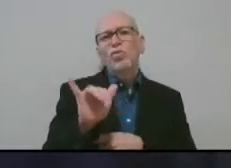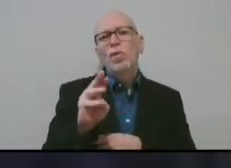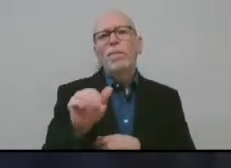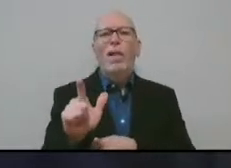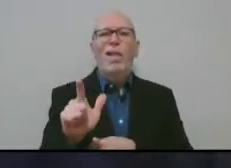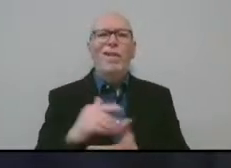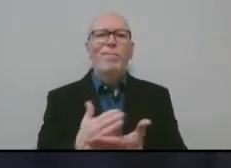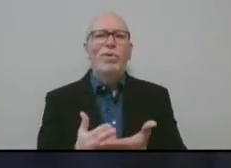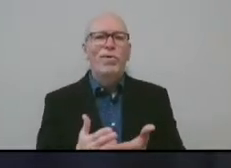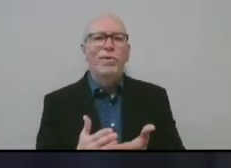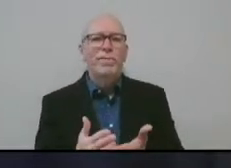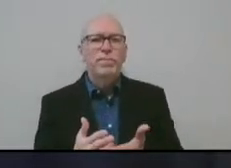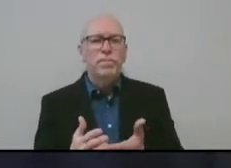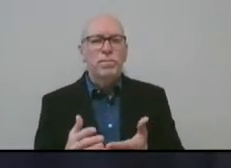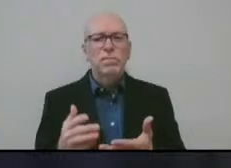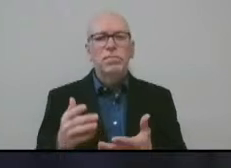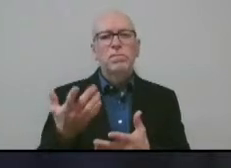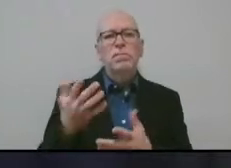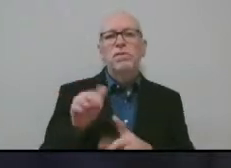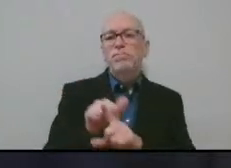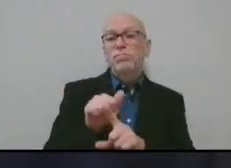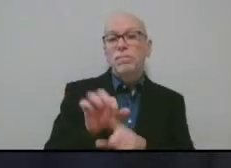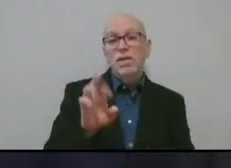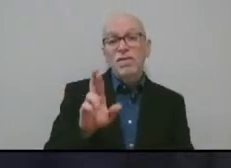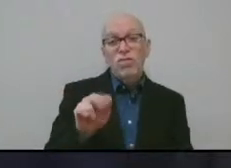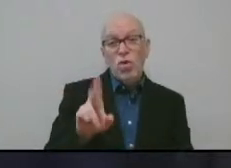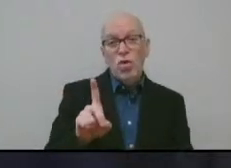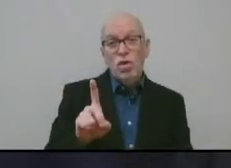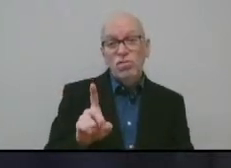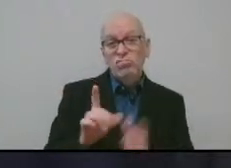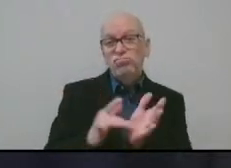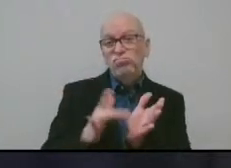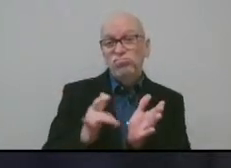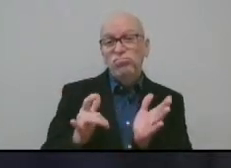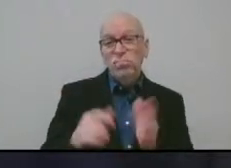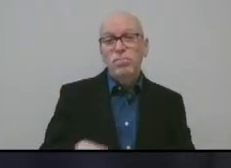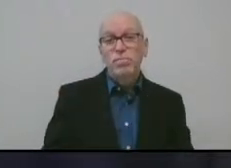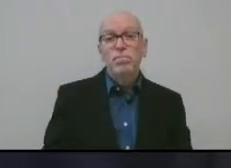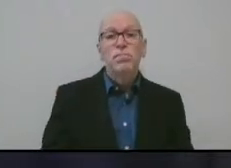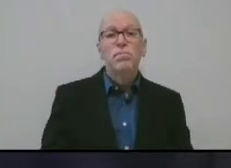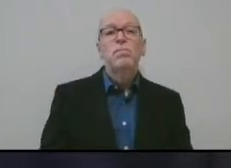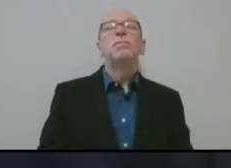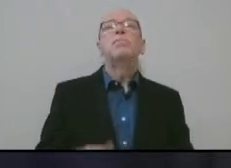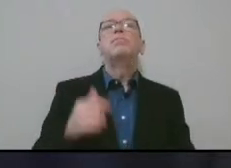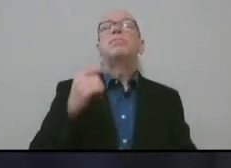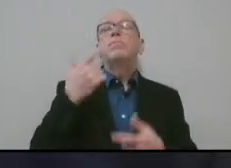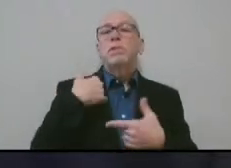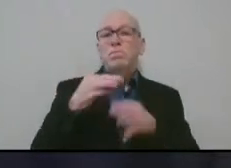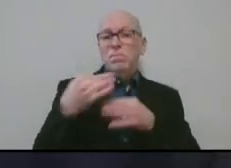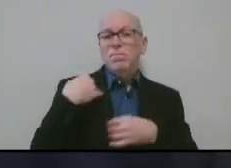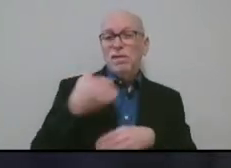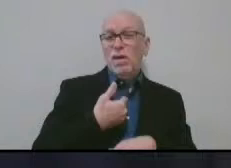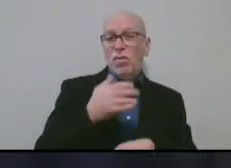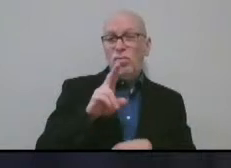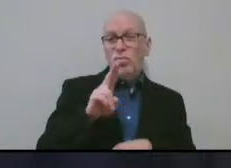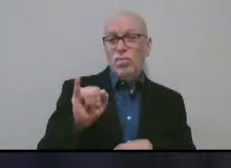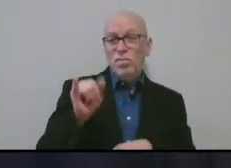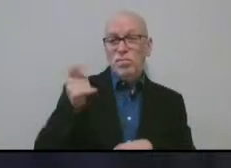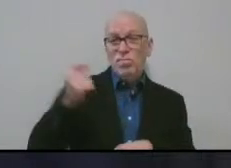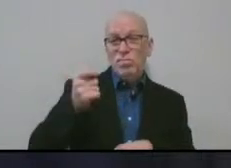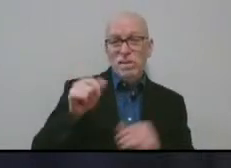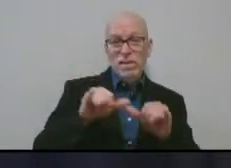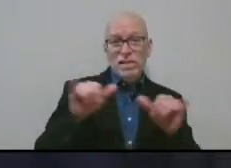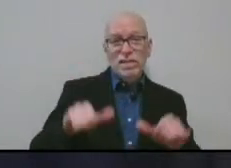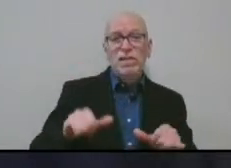want to talk about fraudsters. As we've shared before, our unemployment insurance system across